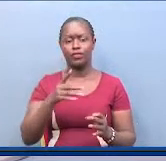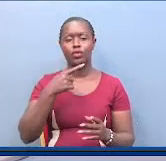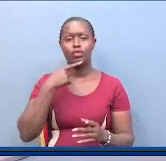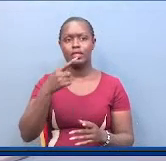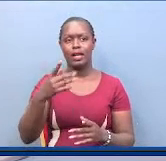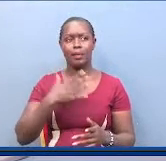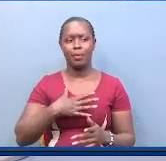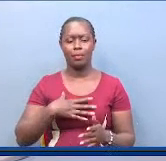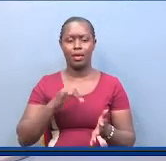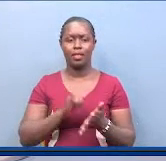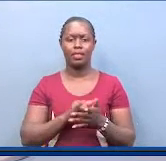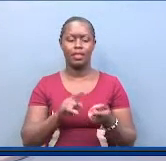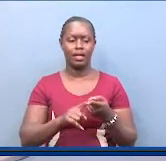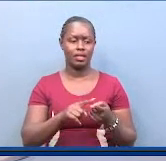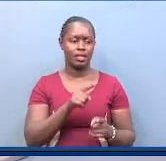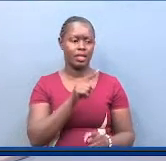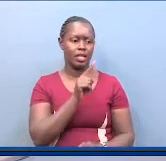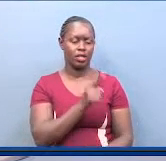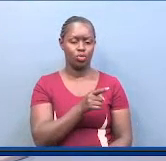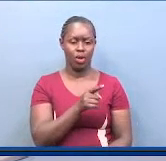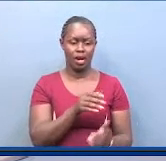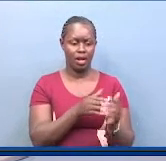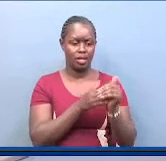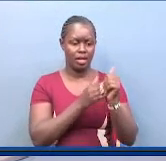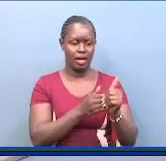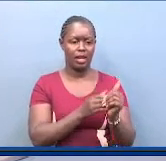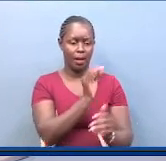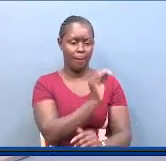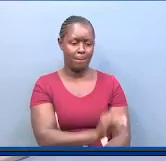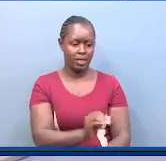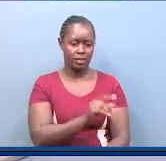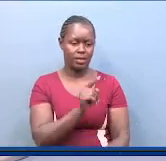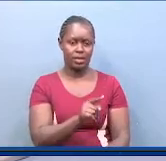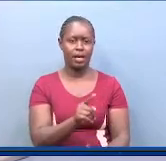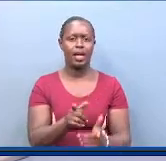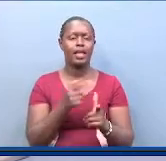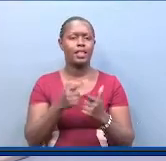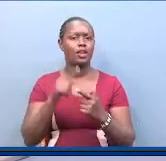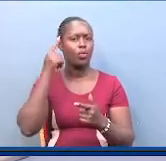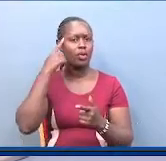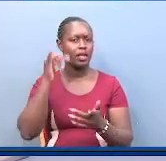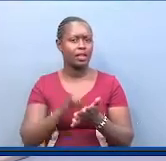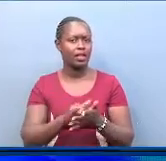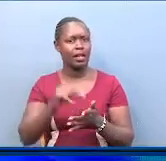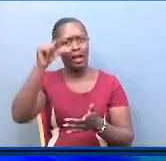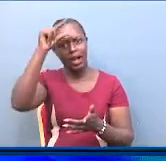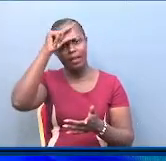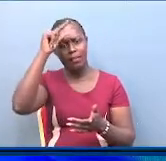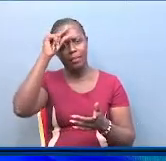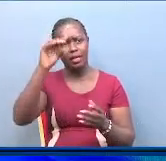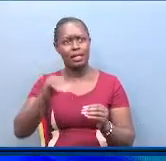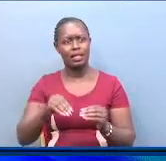that so-and-so is ahead by this percentage, they will think it is the government releasing